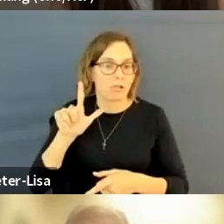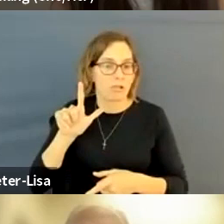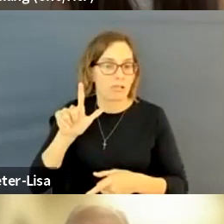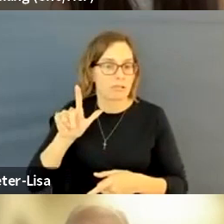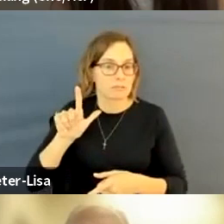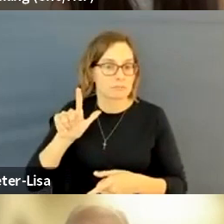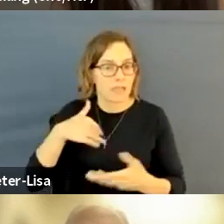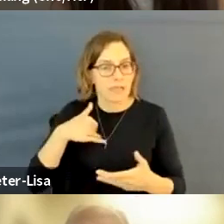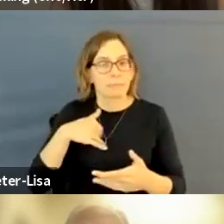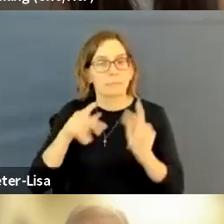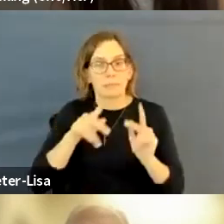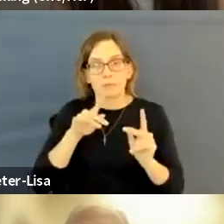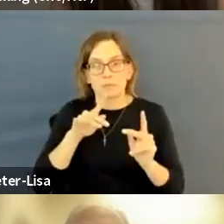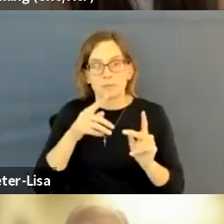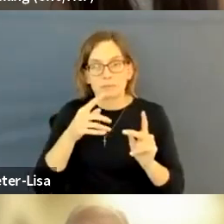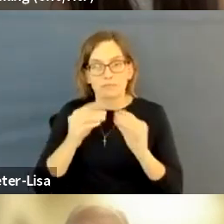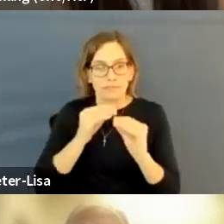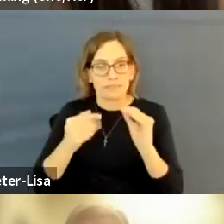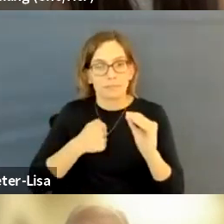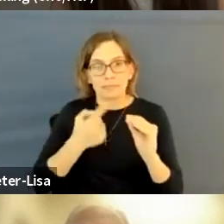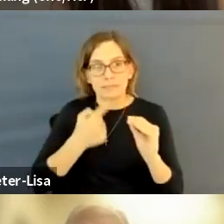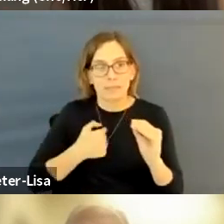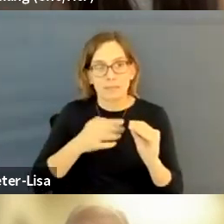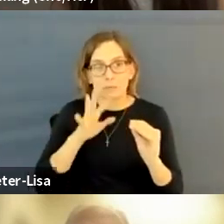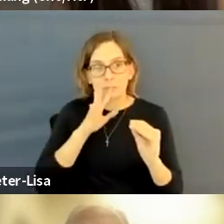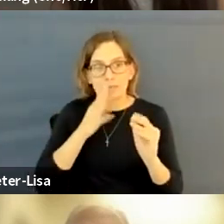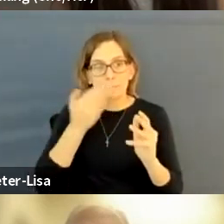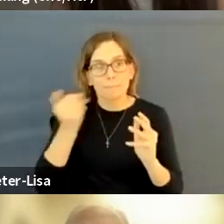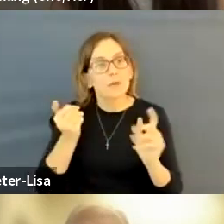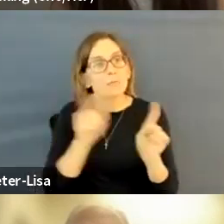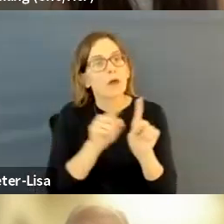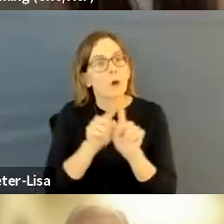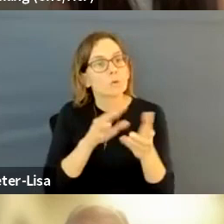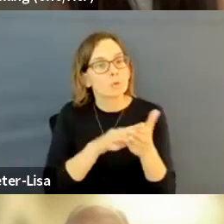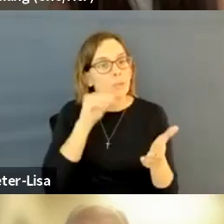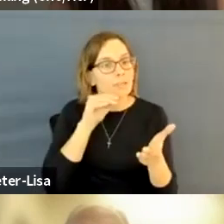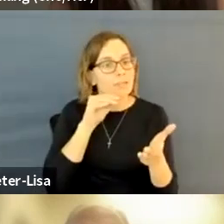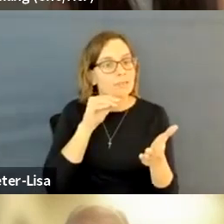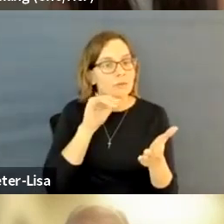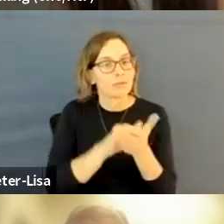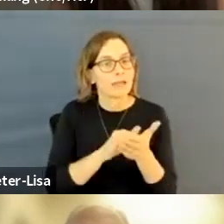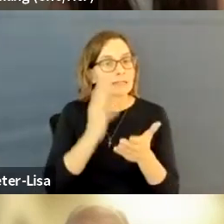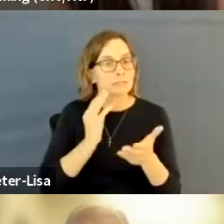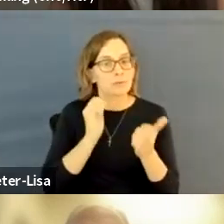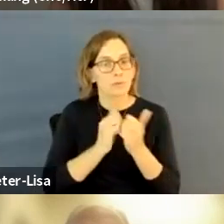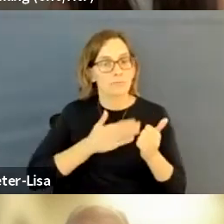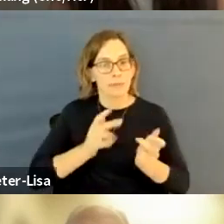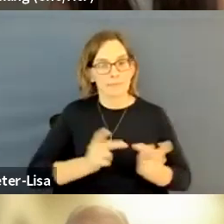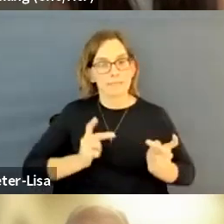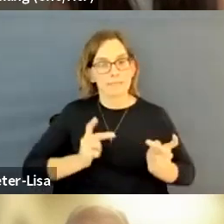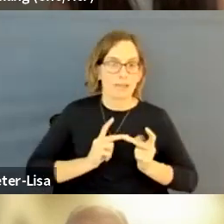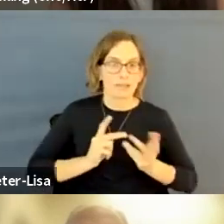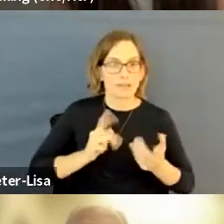me and telling me to speak better, but I also lived that experience with a certain positionality, right? And when you're in